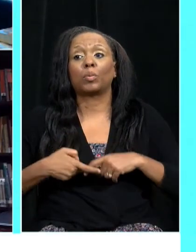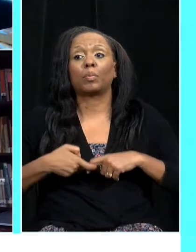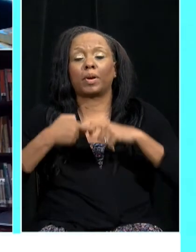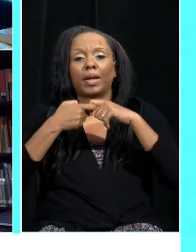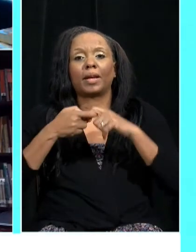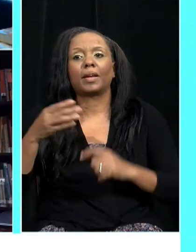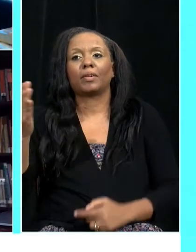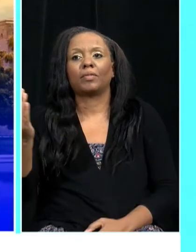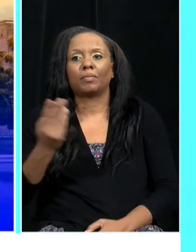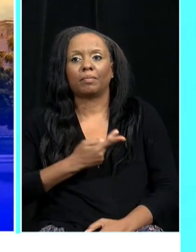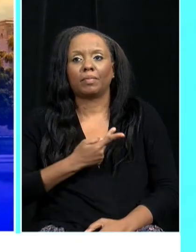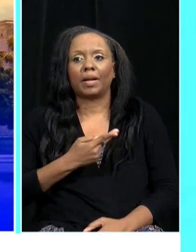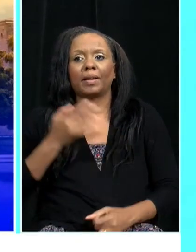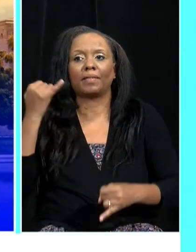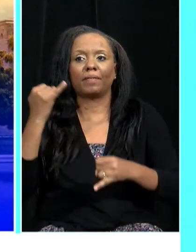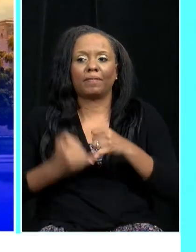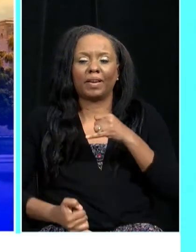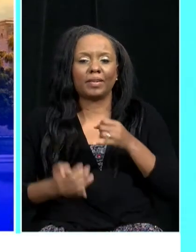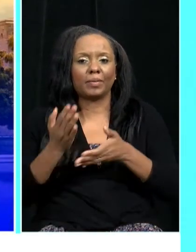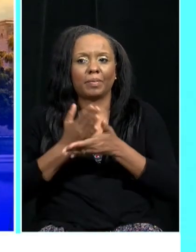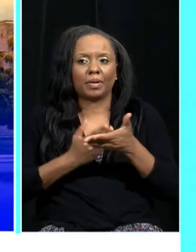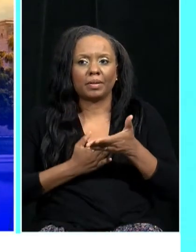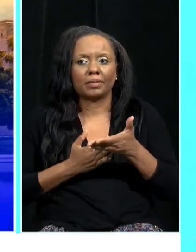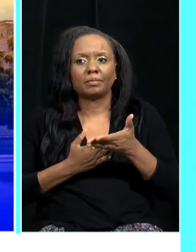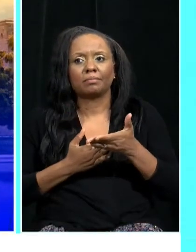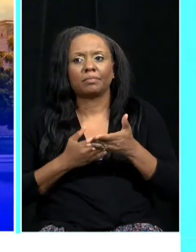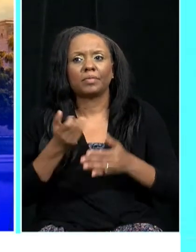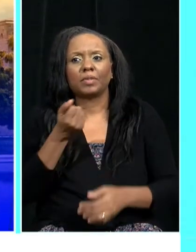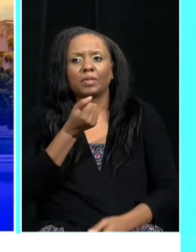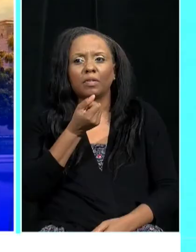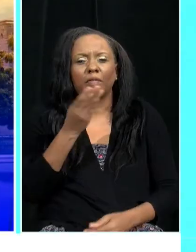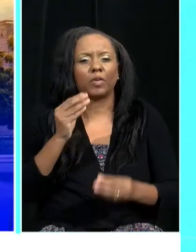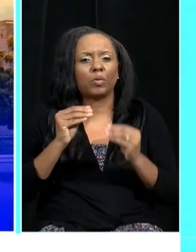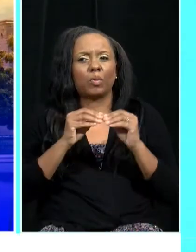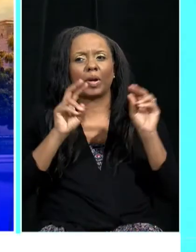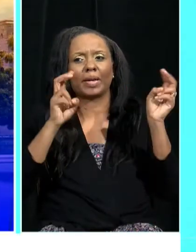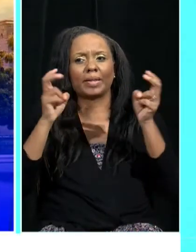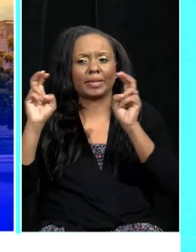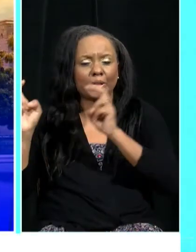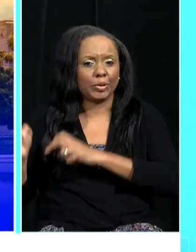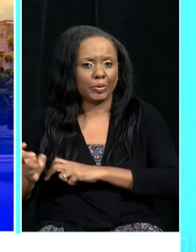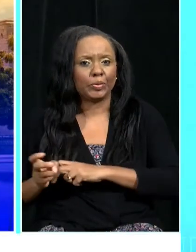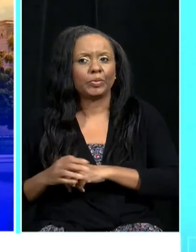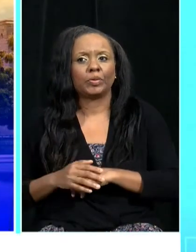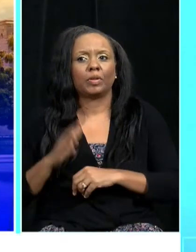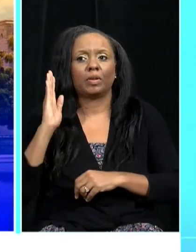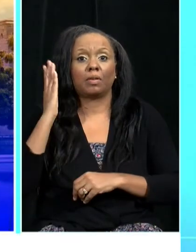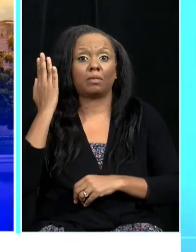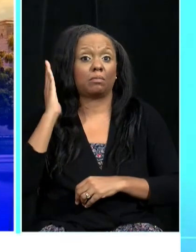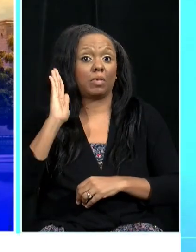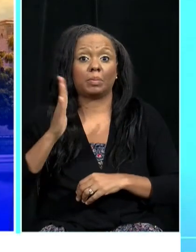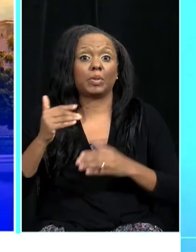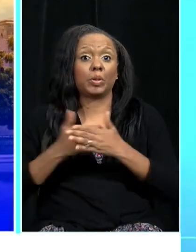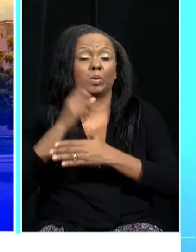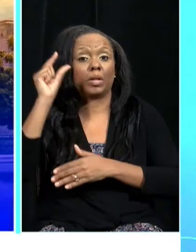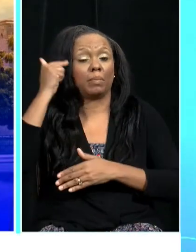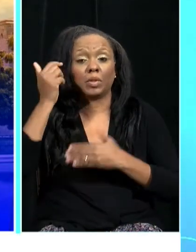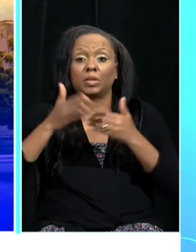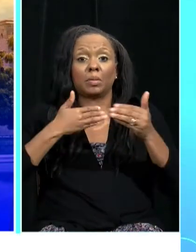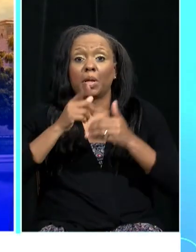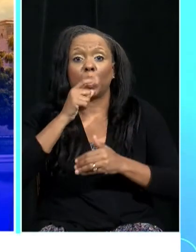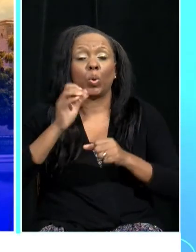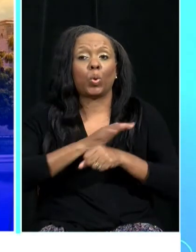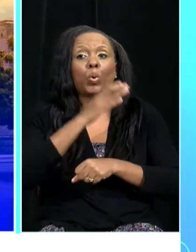we come back, final segment, we look at just a couple more issues that will be facing the new government, whoever makes up